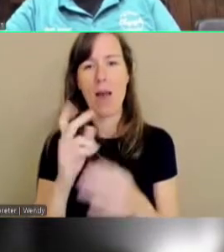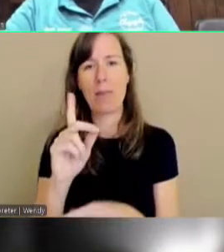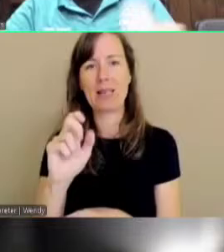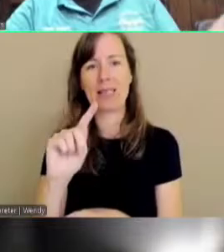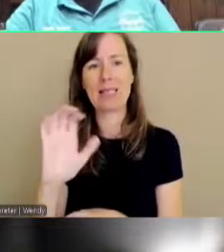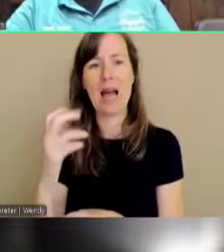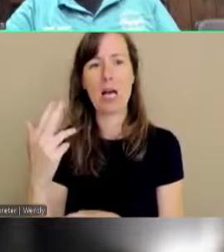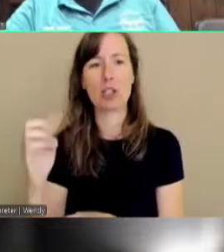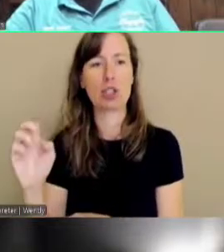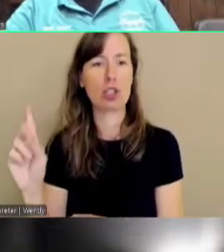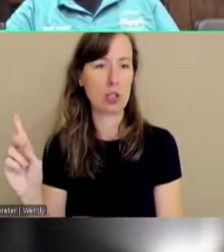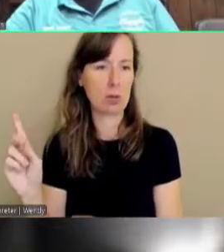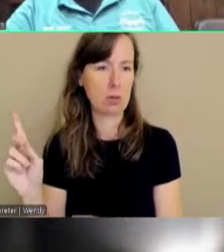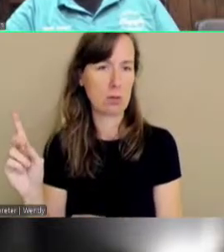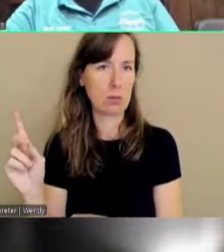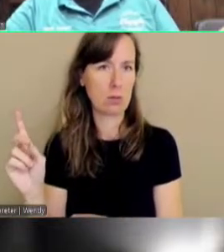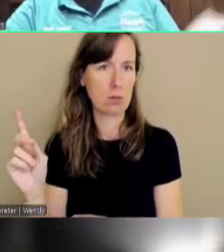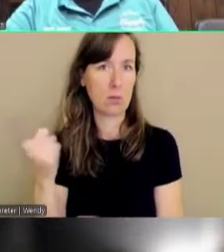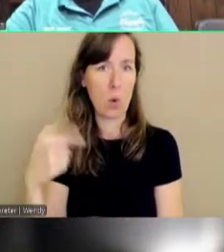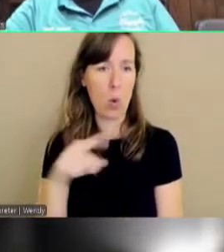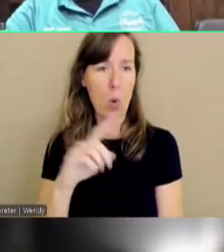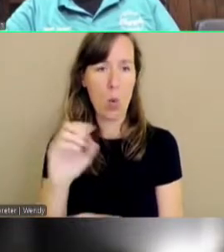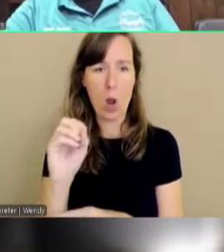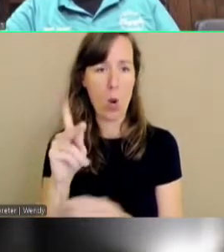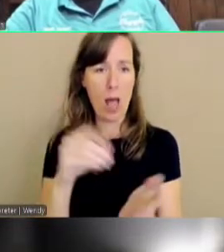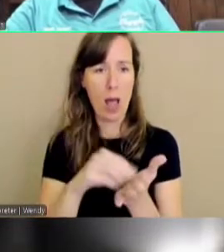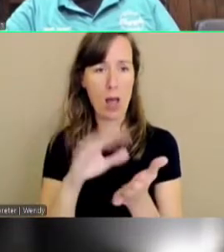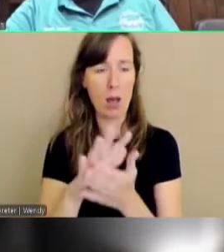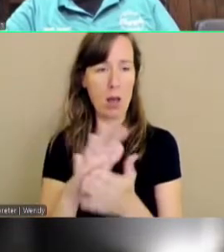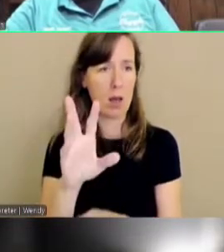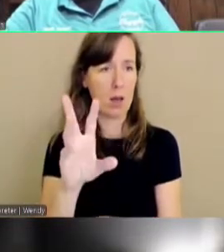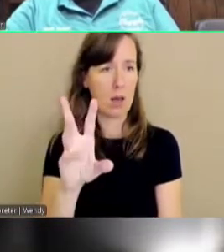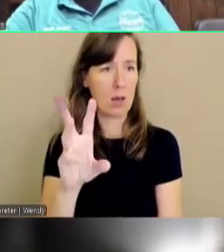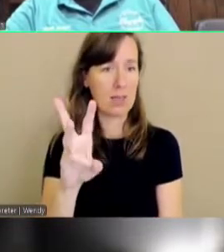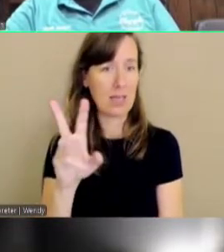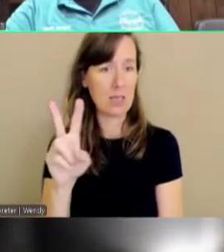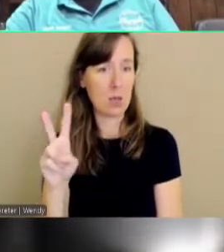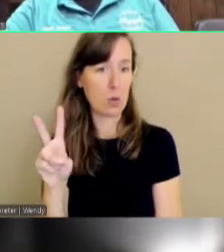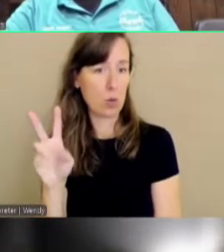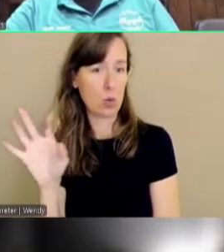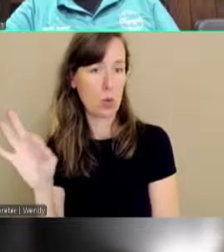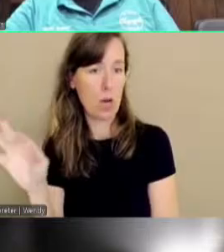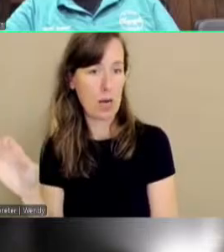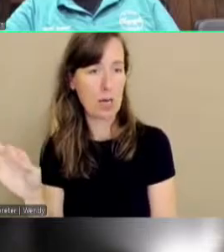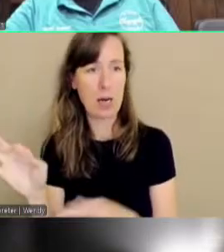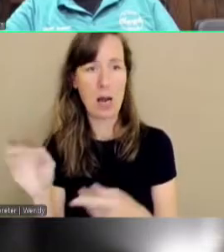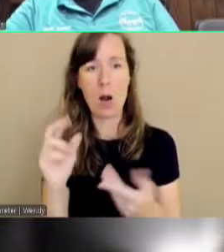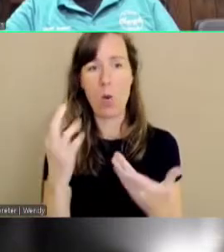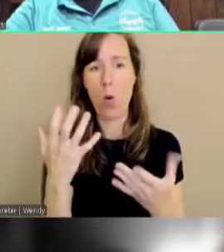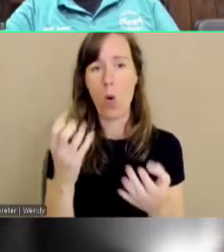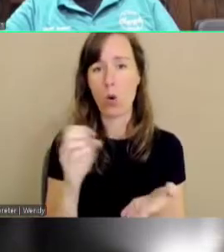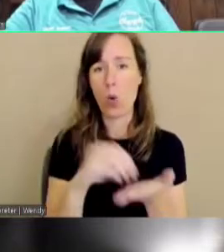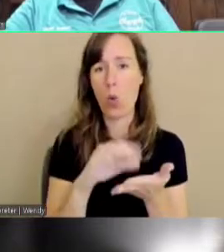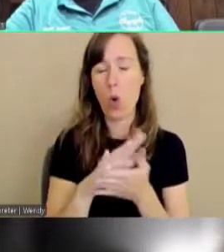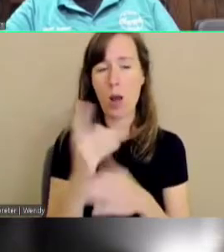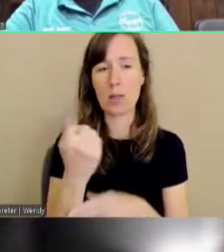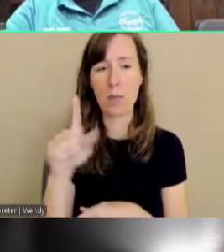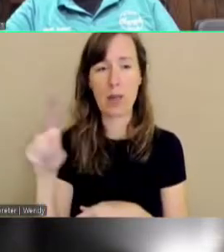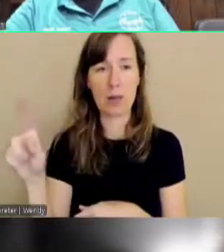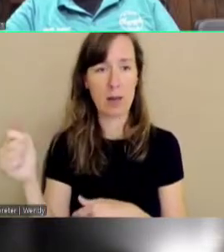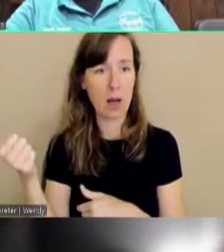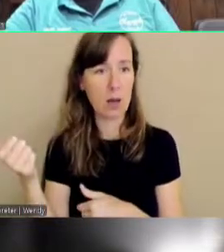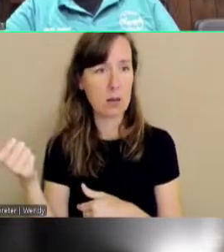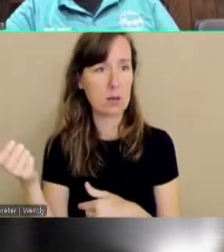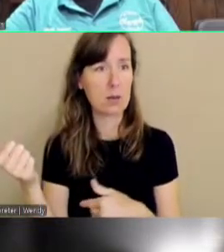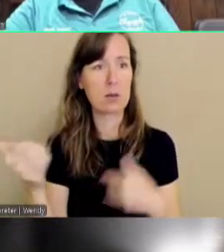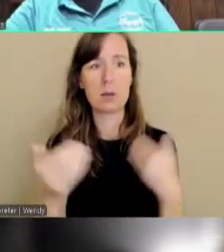we okay writing 6299? Do you want to write something different? I mean, we need consensus. We